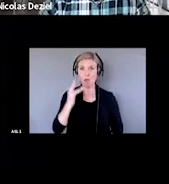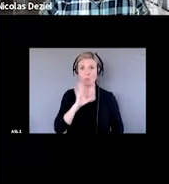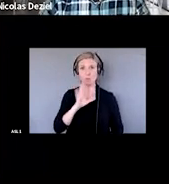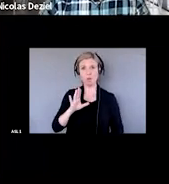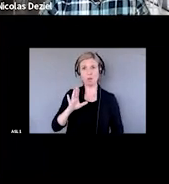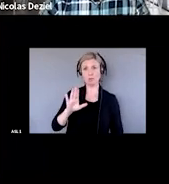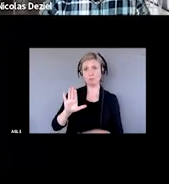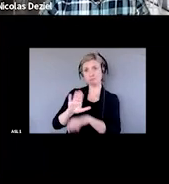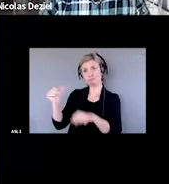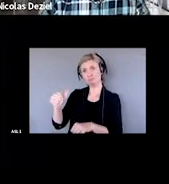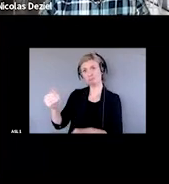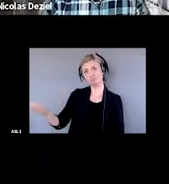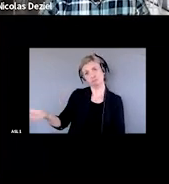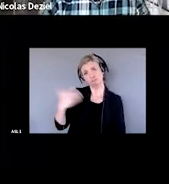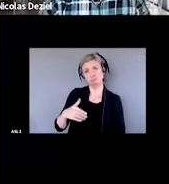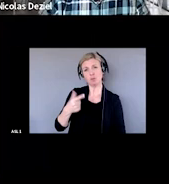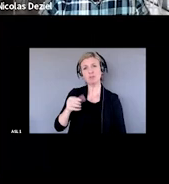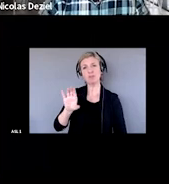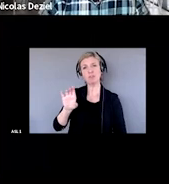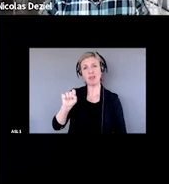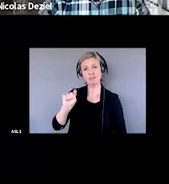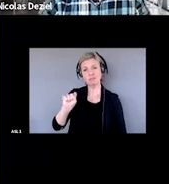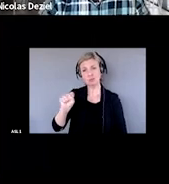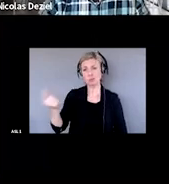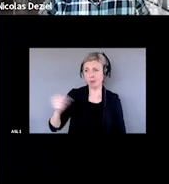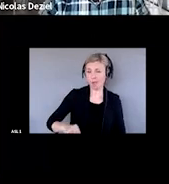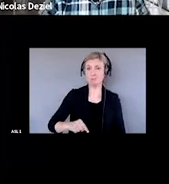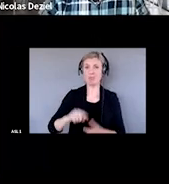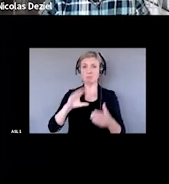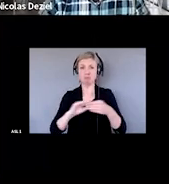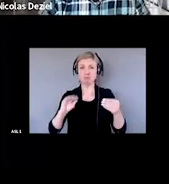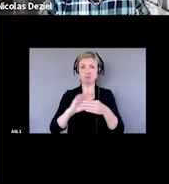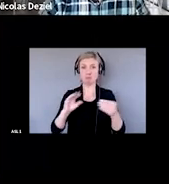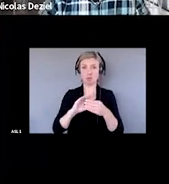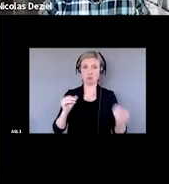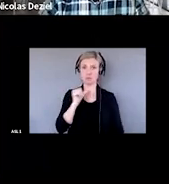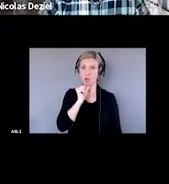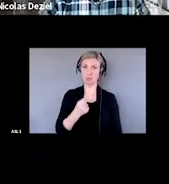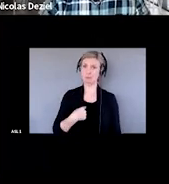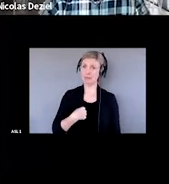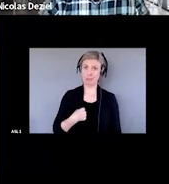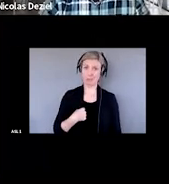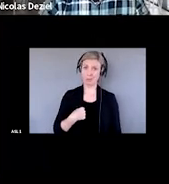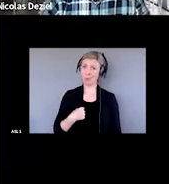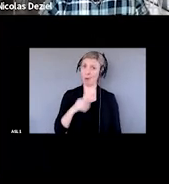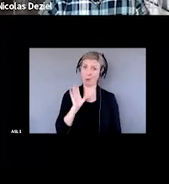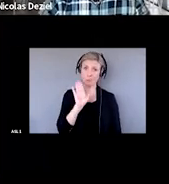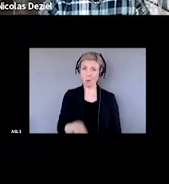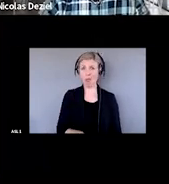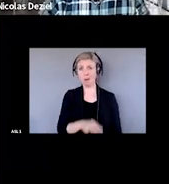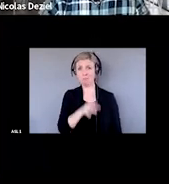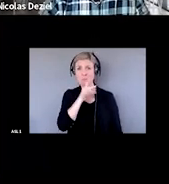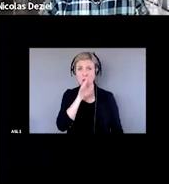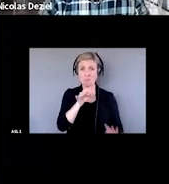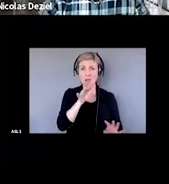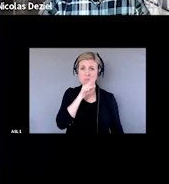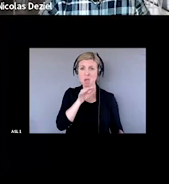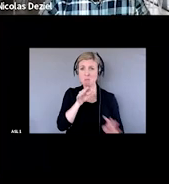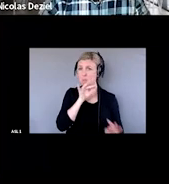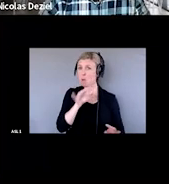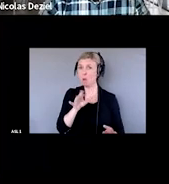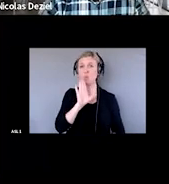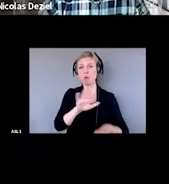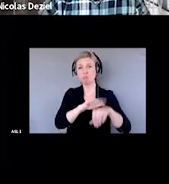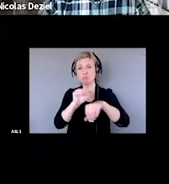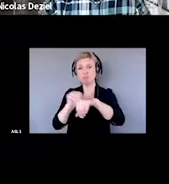about IP. It's not just us talking. We get people, engineers and lawyers and CEOs and chairs